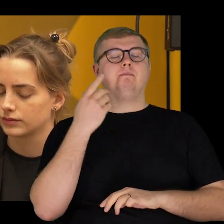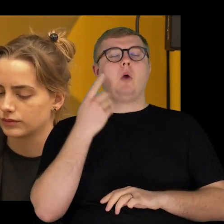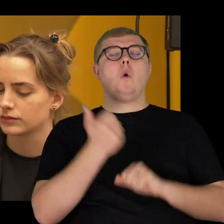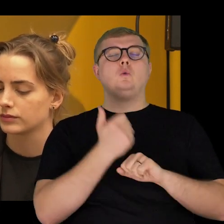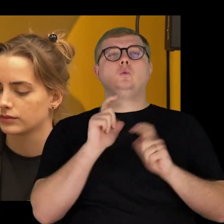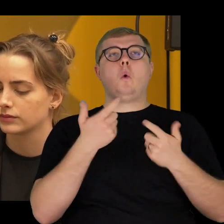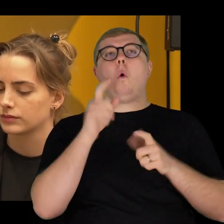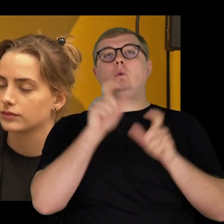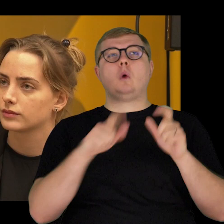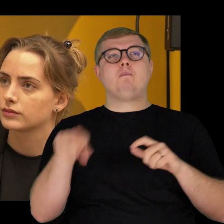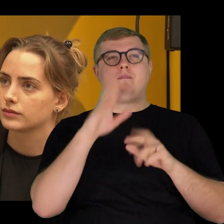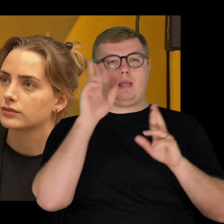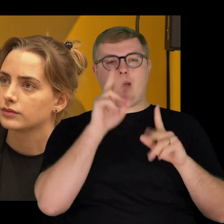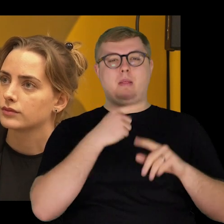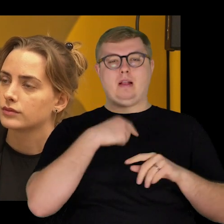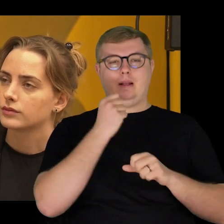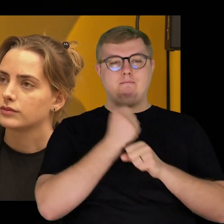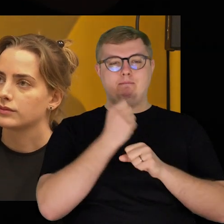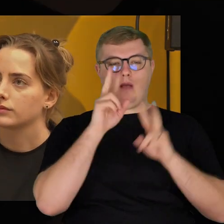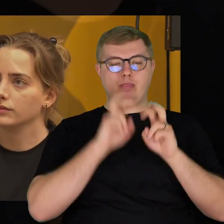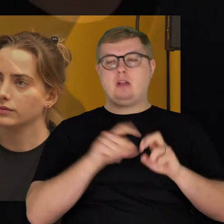our interpretation as researcher about it.